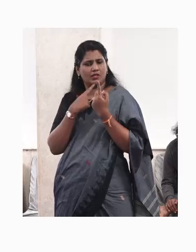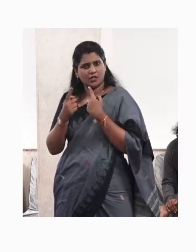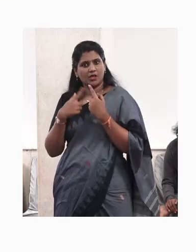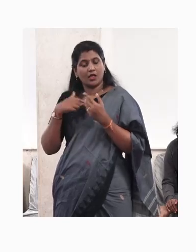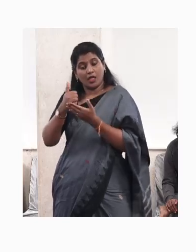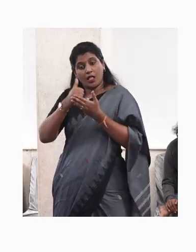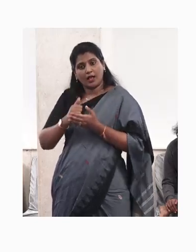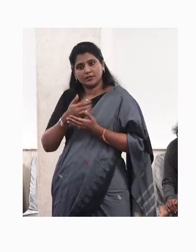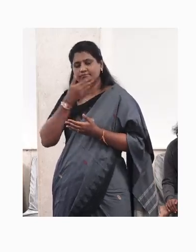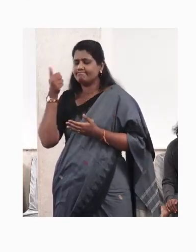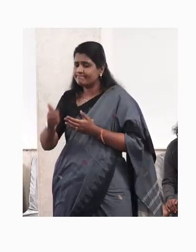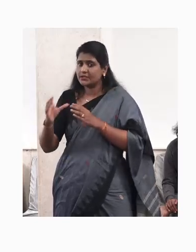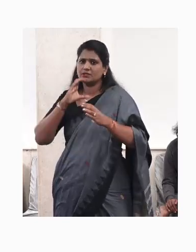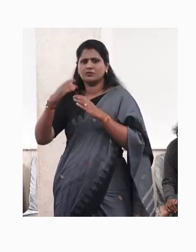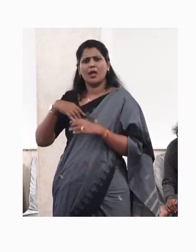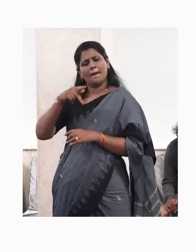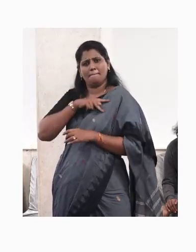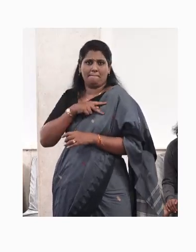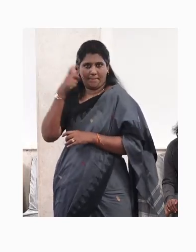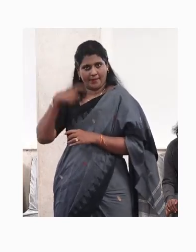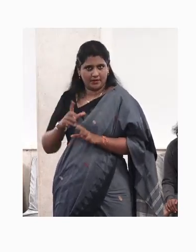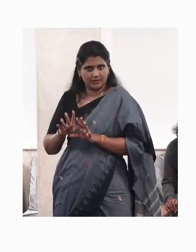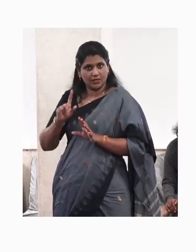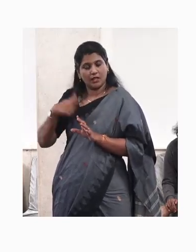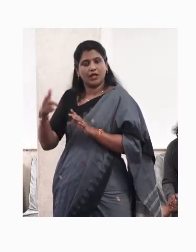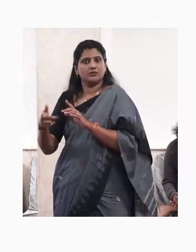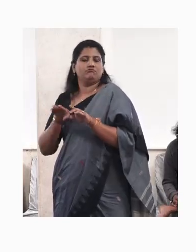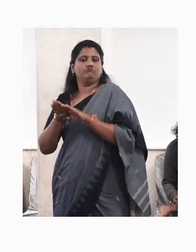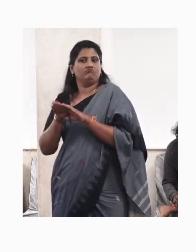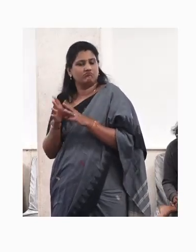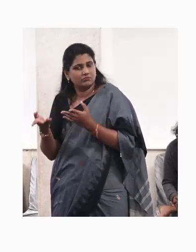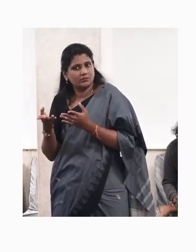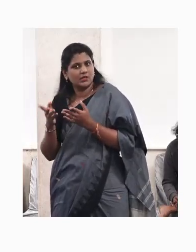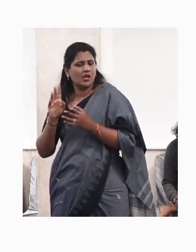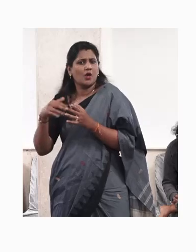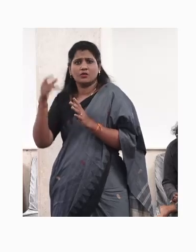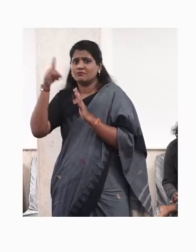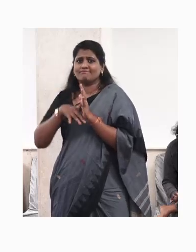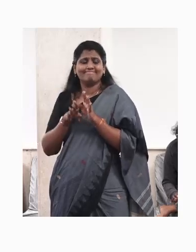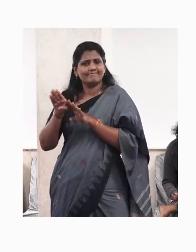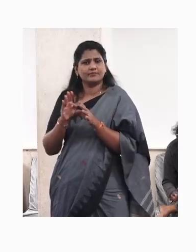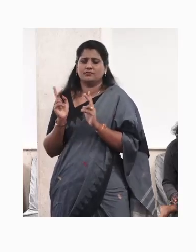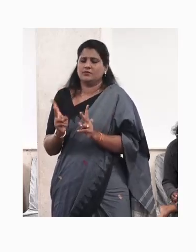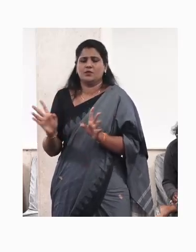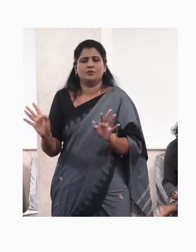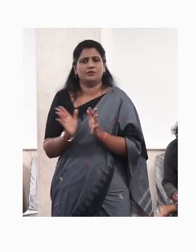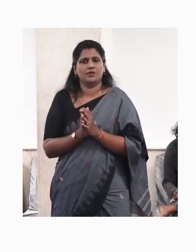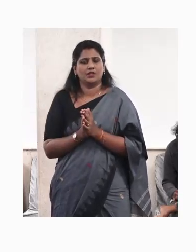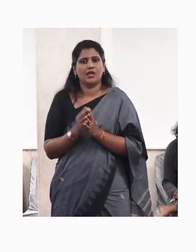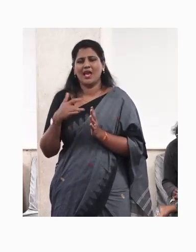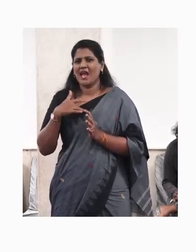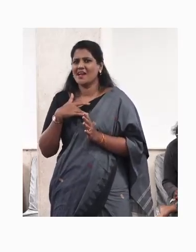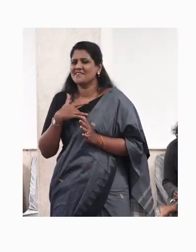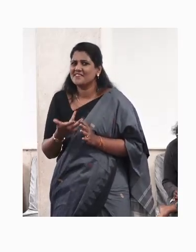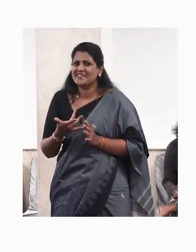help me better communicate personally as well in relationships, in just interpersonal relationships in general, because I felt